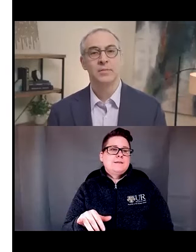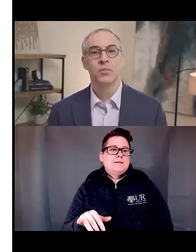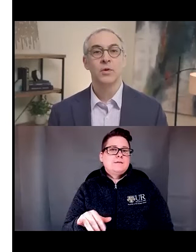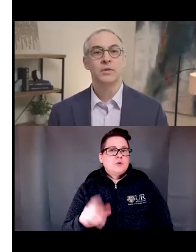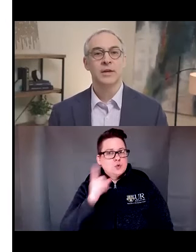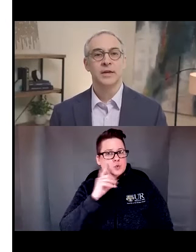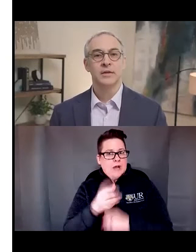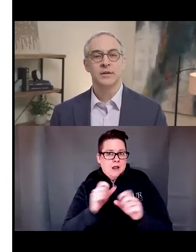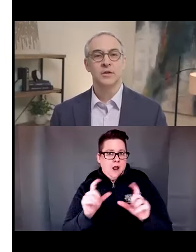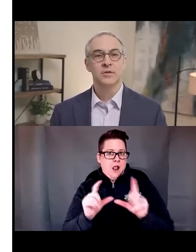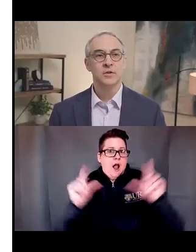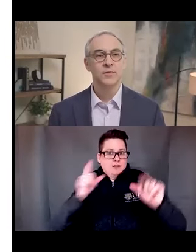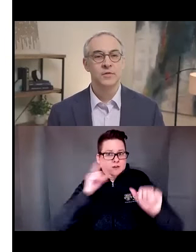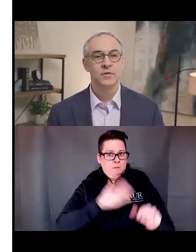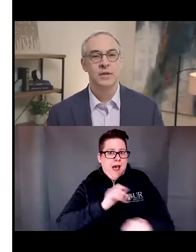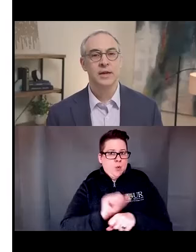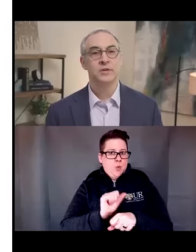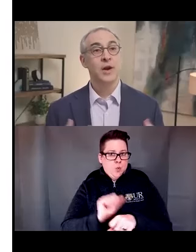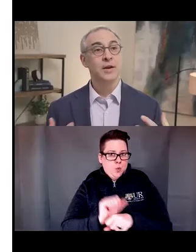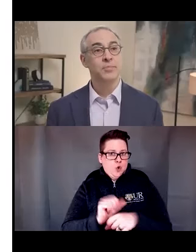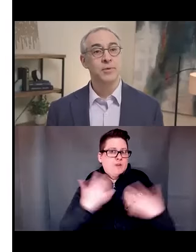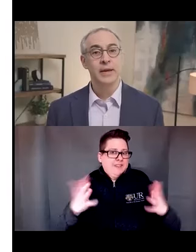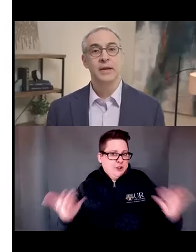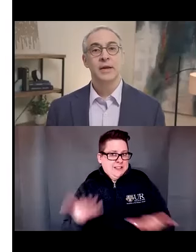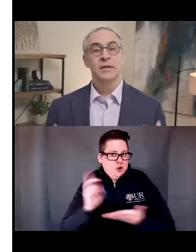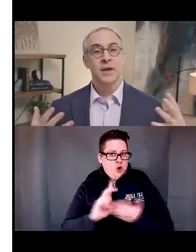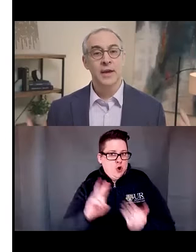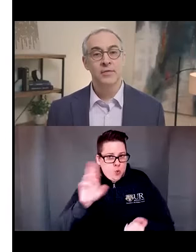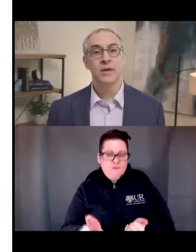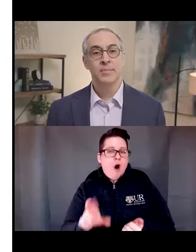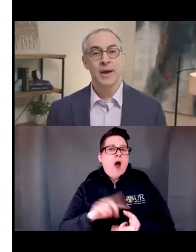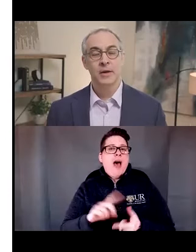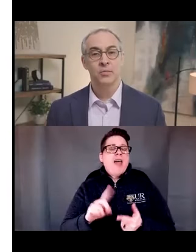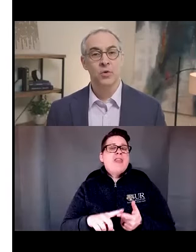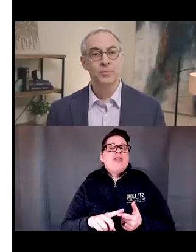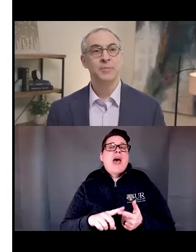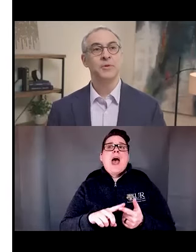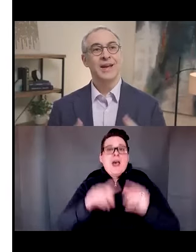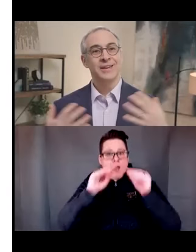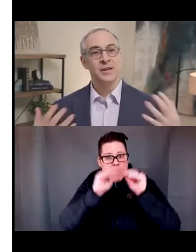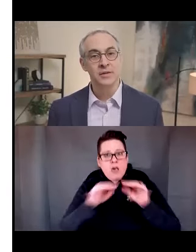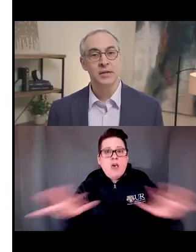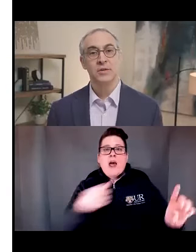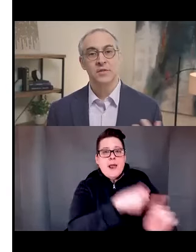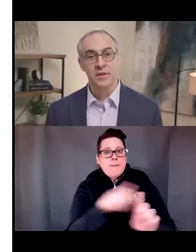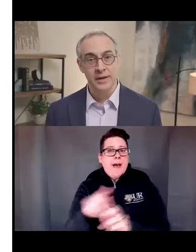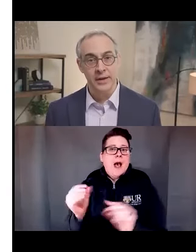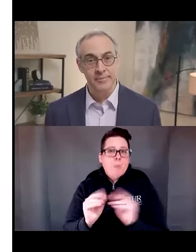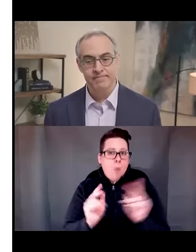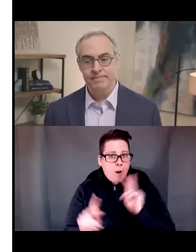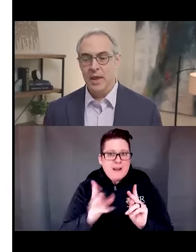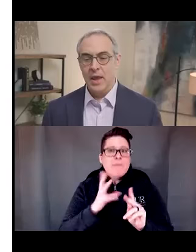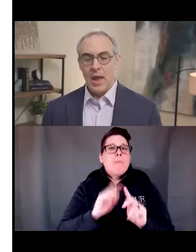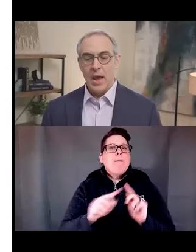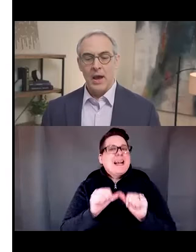license the work that I had done here at the university and try to bring it to have an impact on more people and continue to study